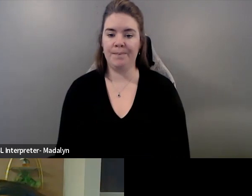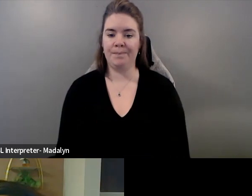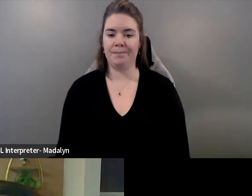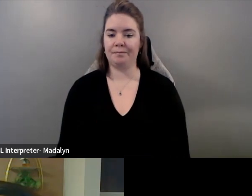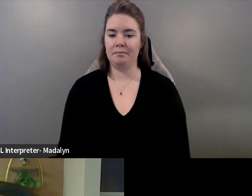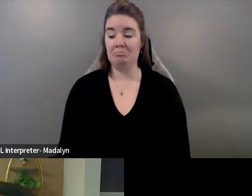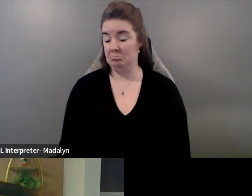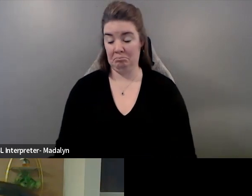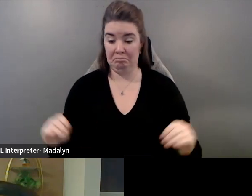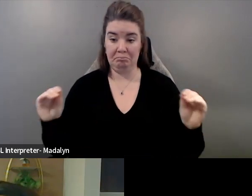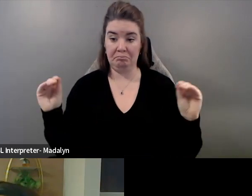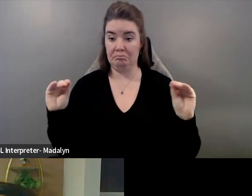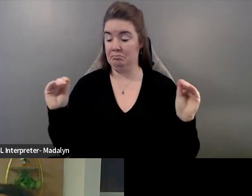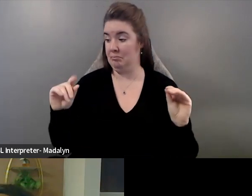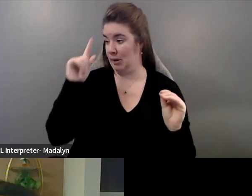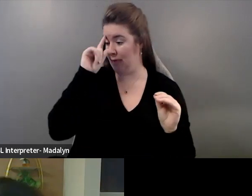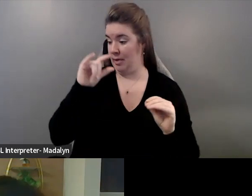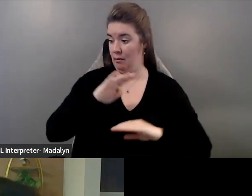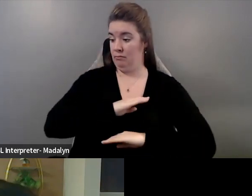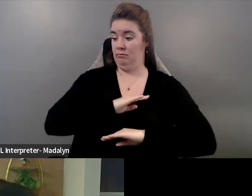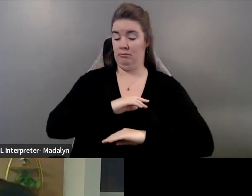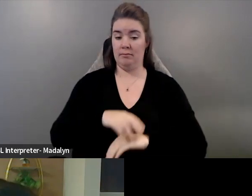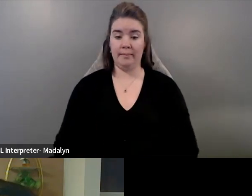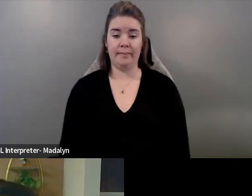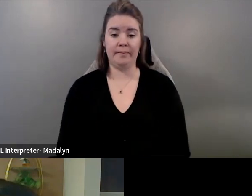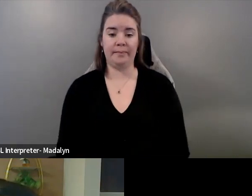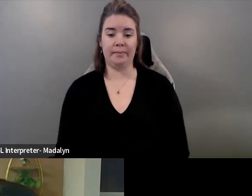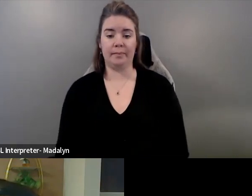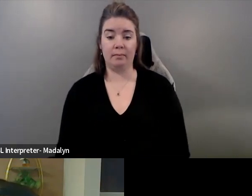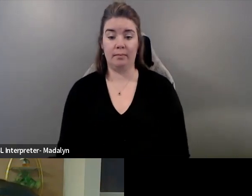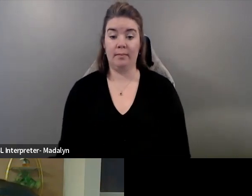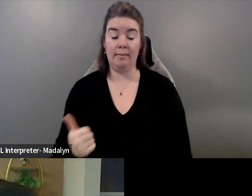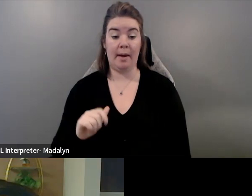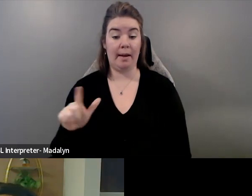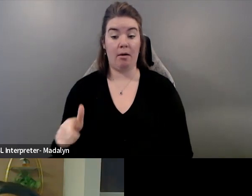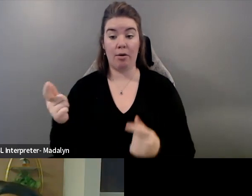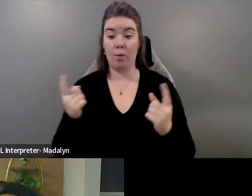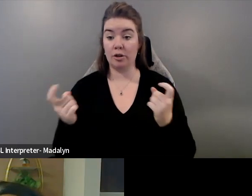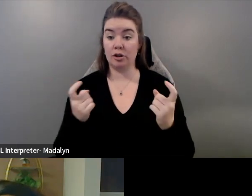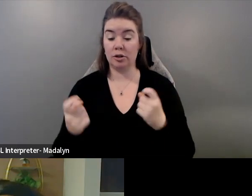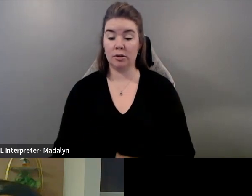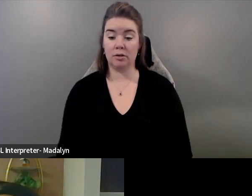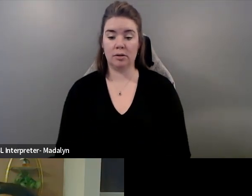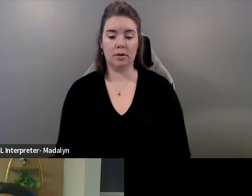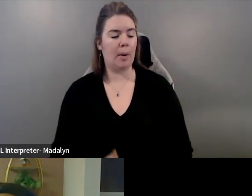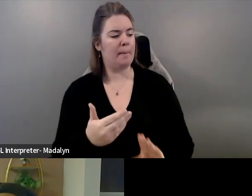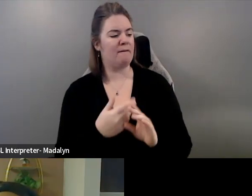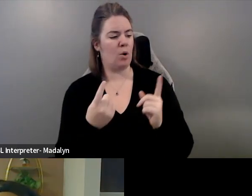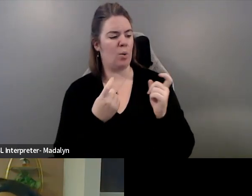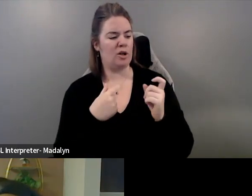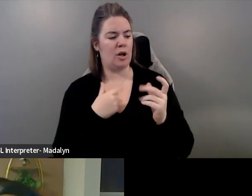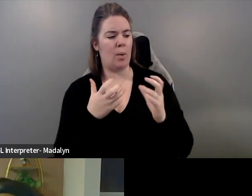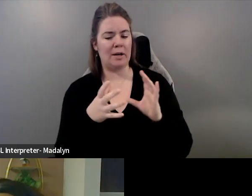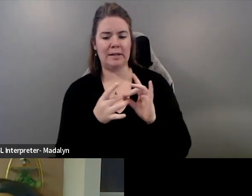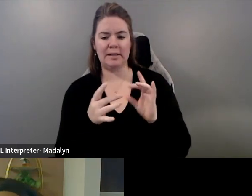No, I think that covers it. Excuse me, were there any other questions? And before the questions, what I'd like to say, you